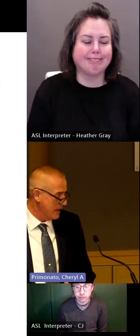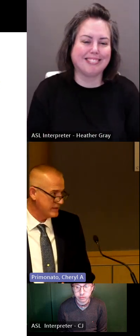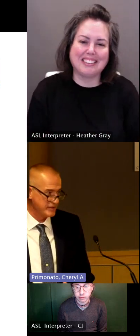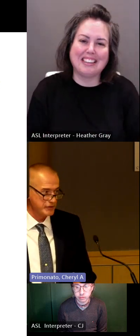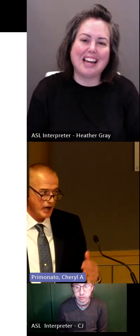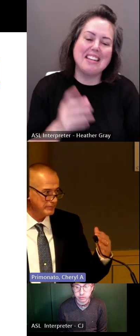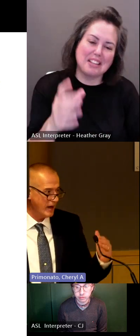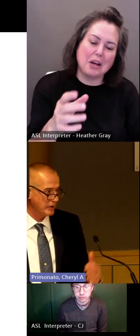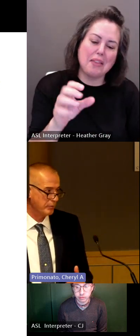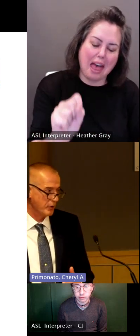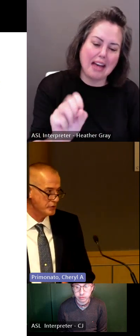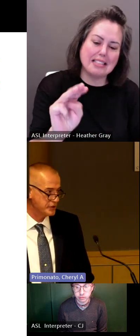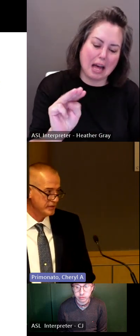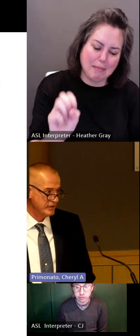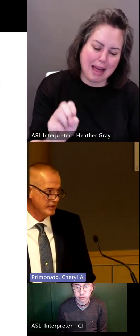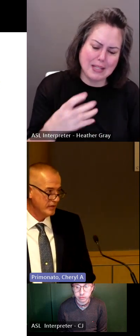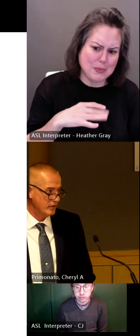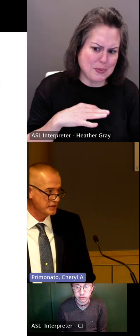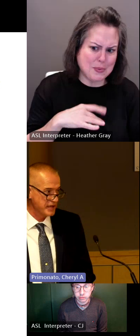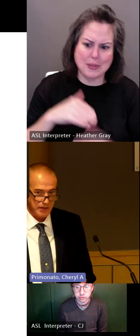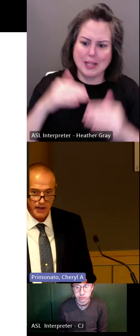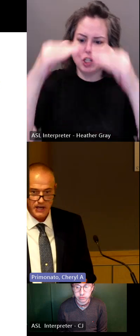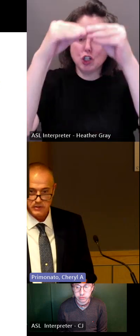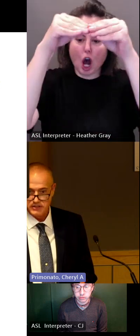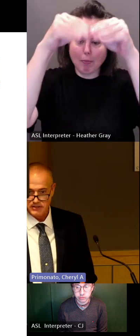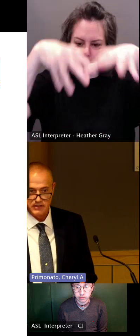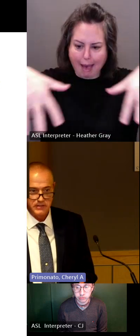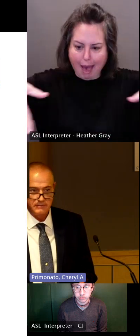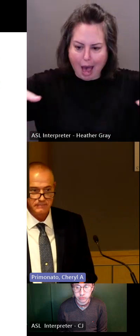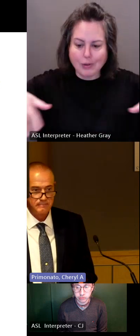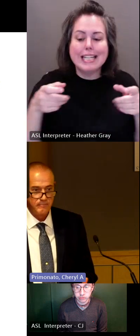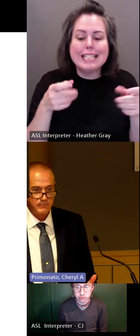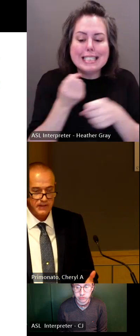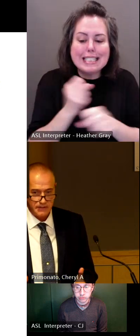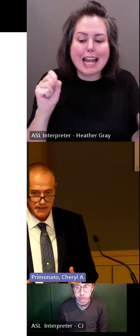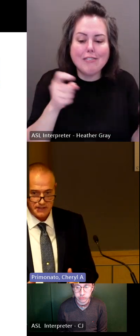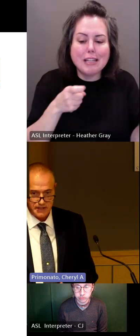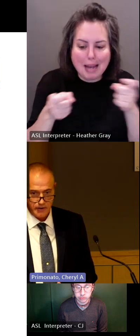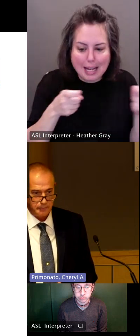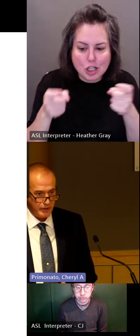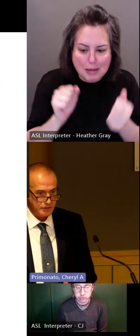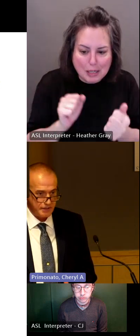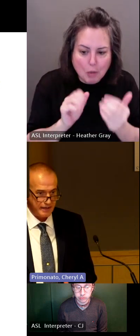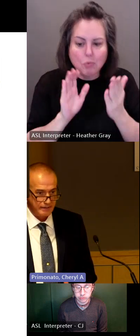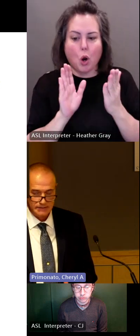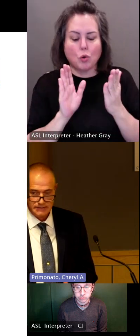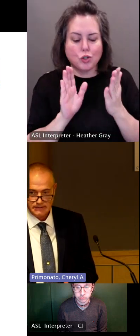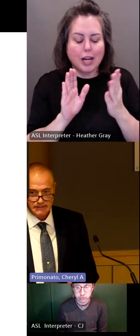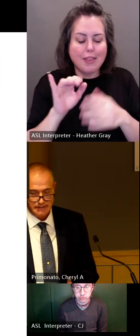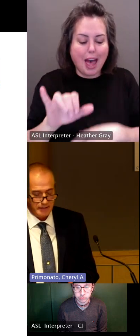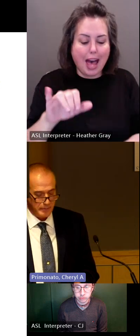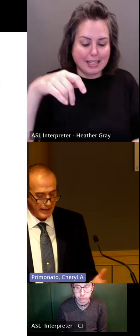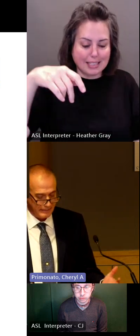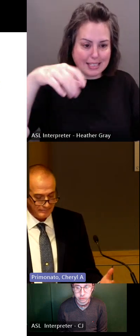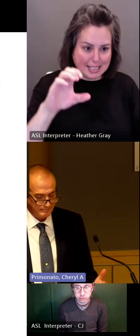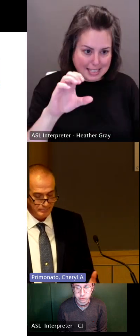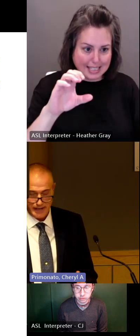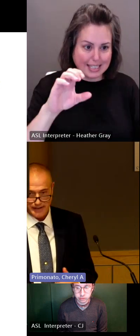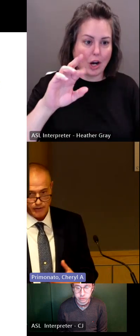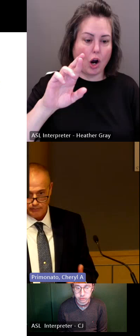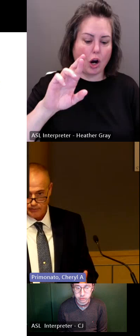the SMS, it's a top-down approach on safety management systems. And, you know, I can see here at PRT, you know,